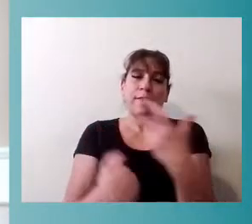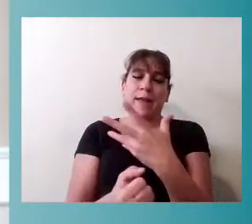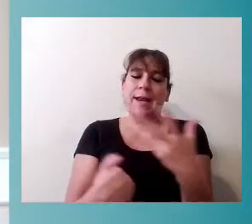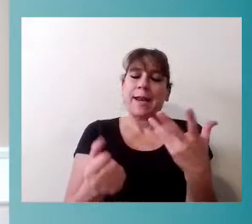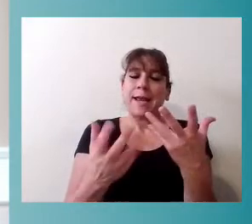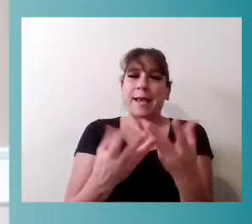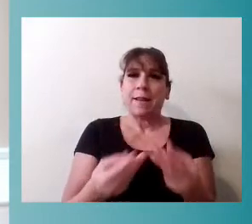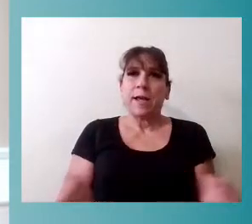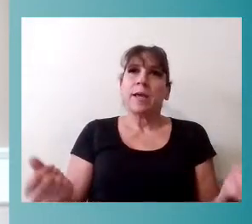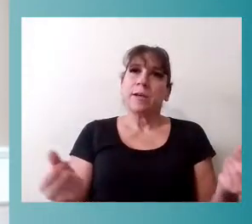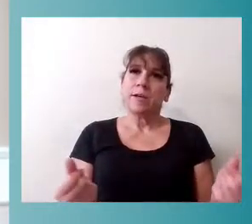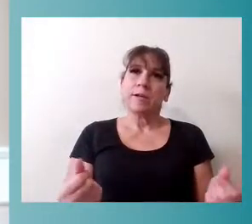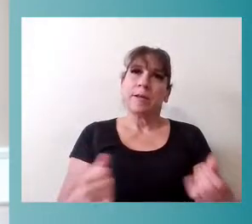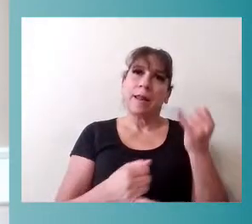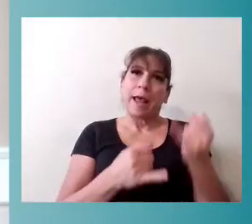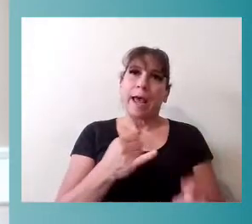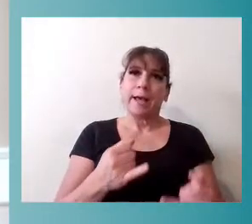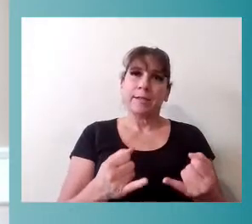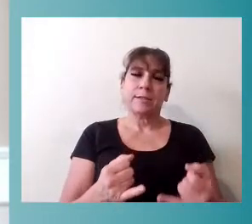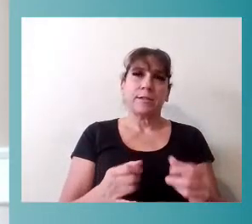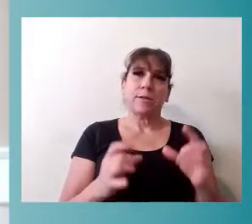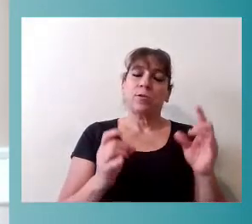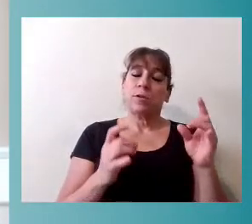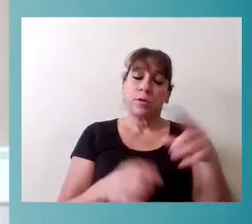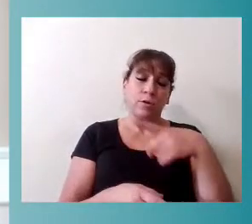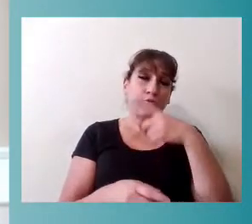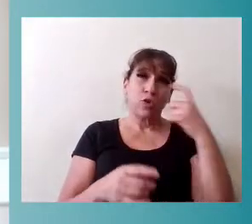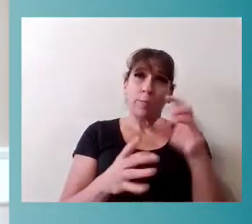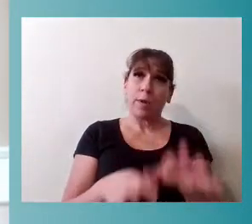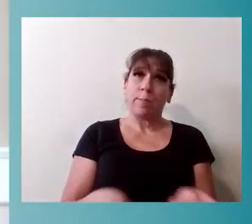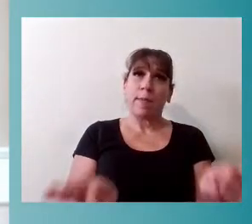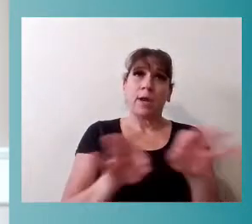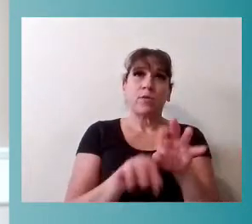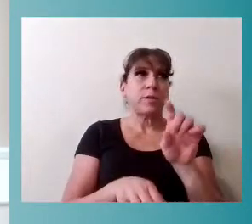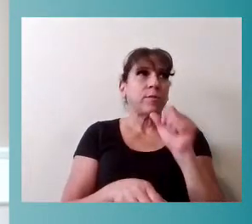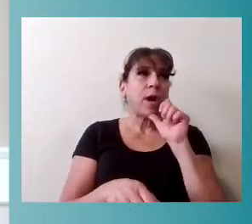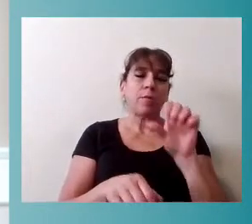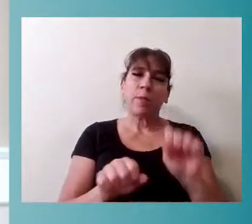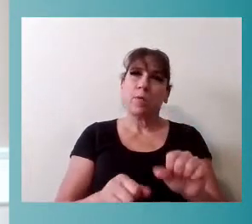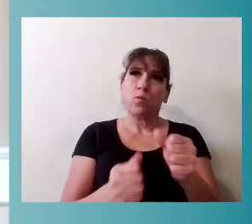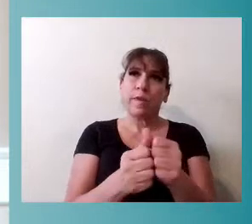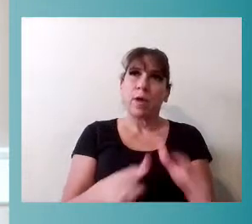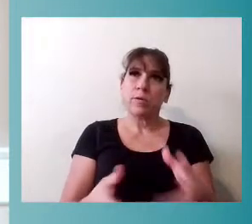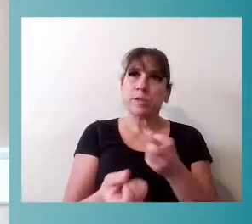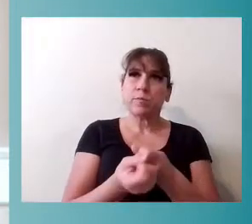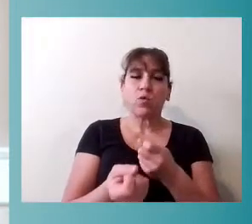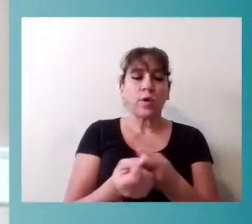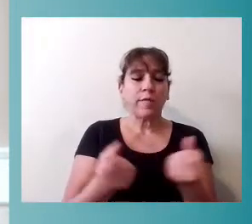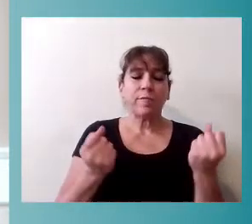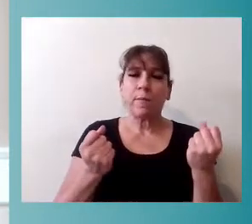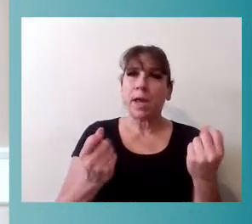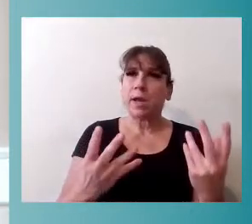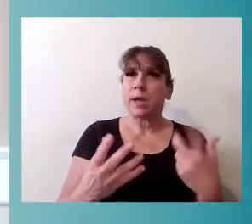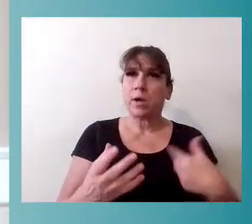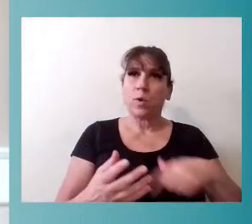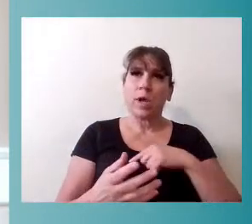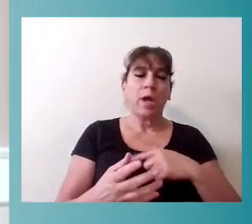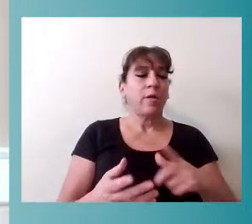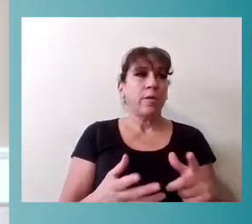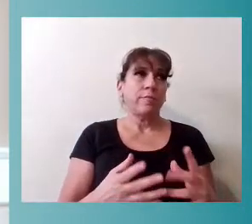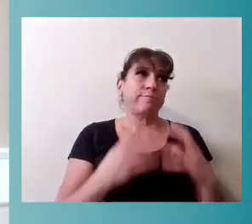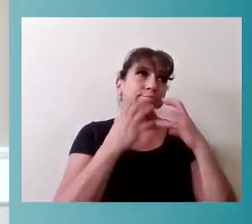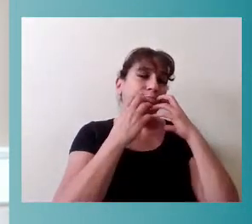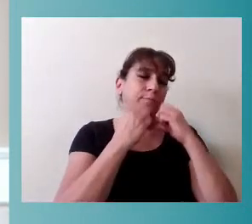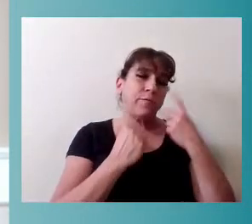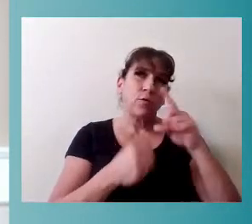Last, but certainly not least, Trauma Matters Delaware would not be possible without the support of many. We have the utmost gratitude